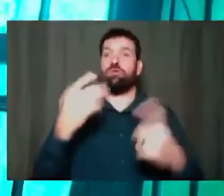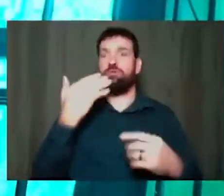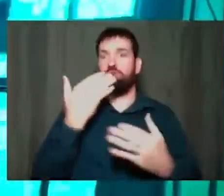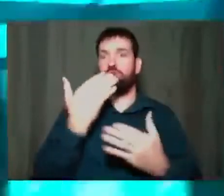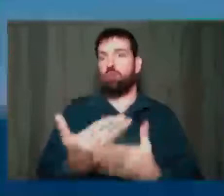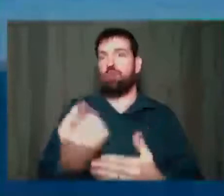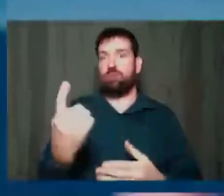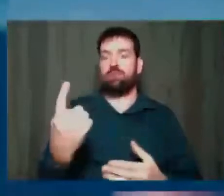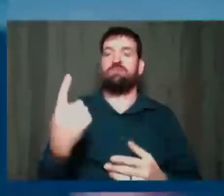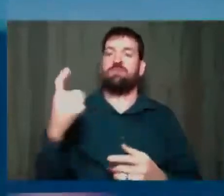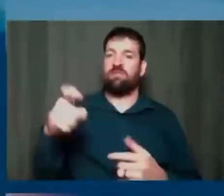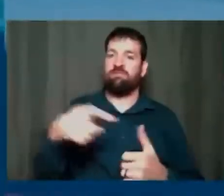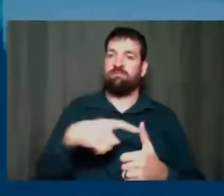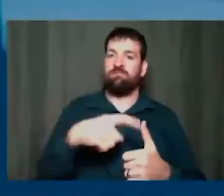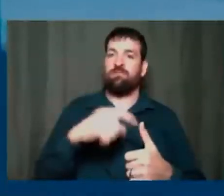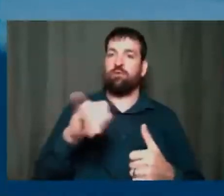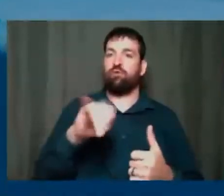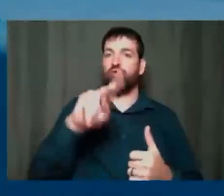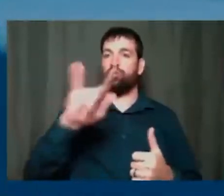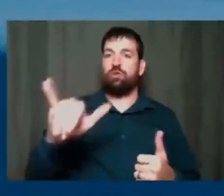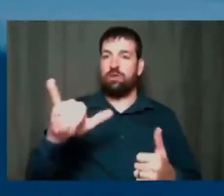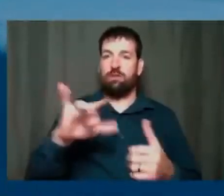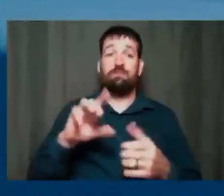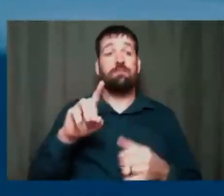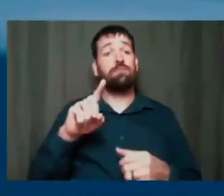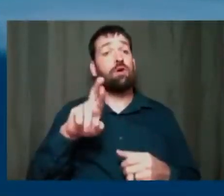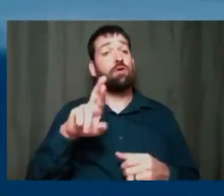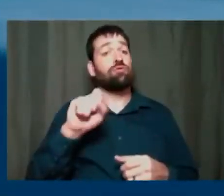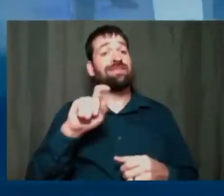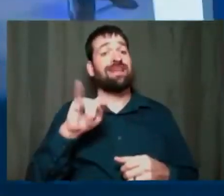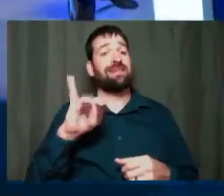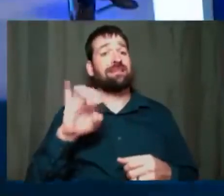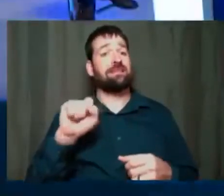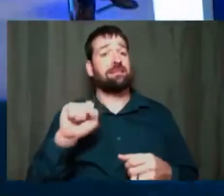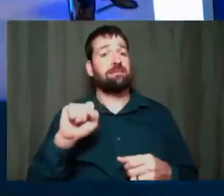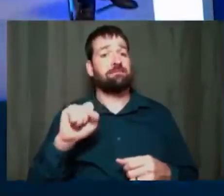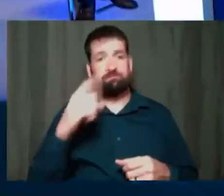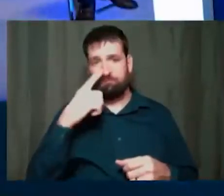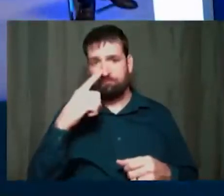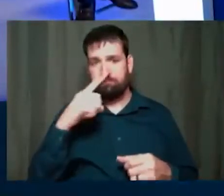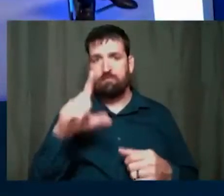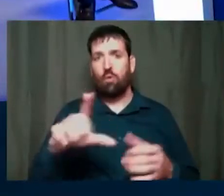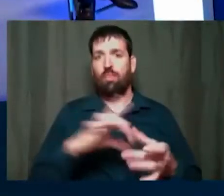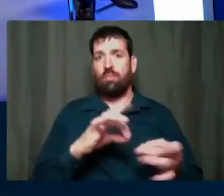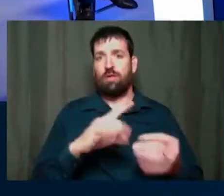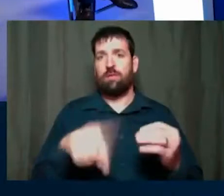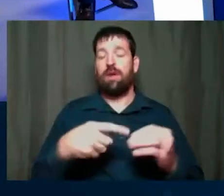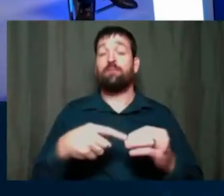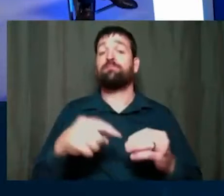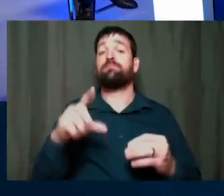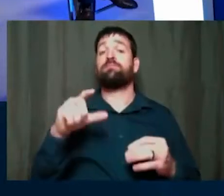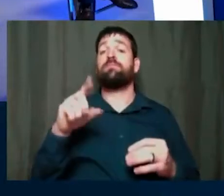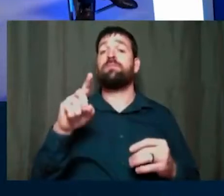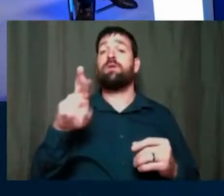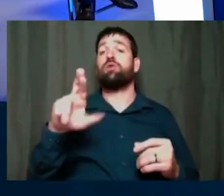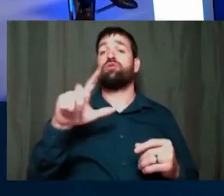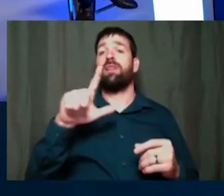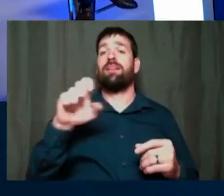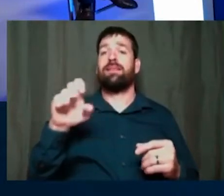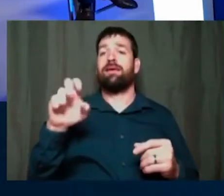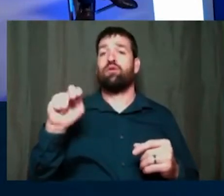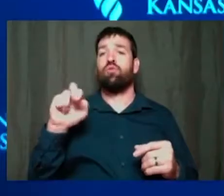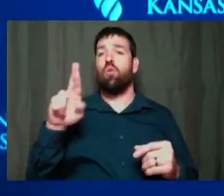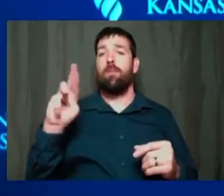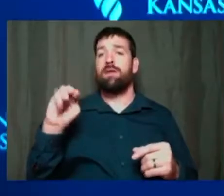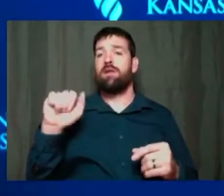the way. Jean has a question. Dr. Seitz, if you can answer. Just your thoughts on Dr. Lee Norman stepping down from his post.